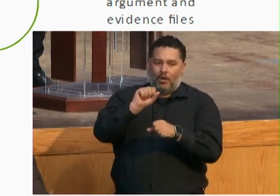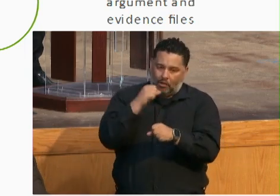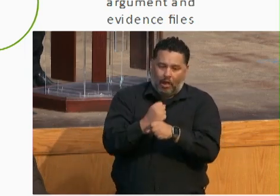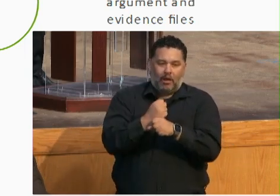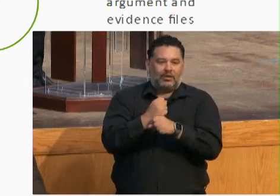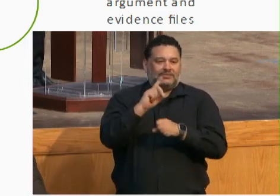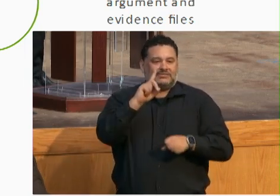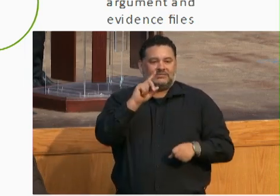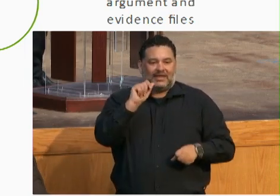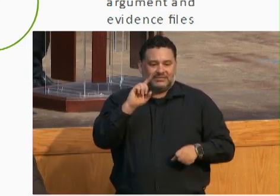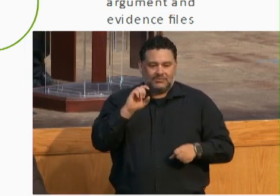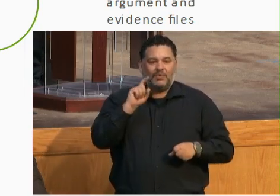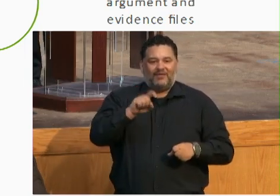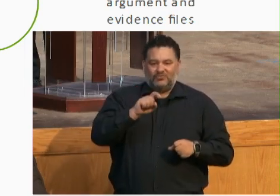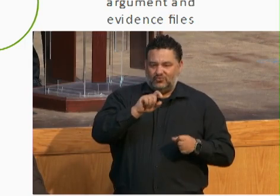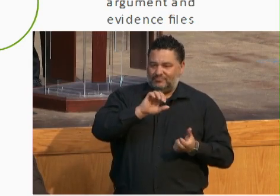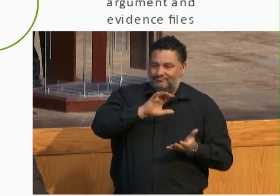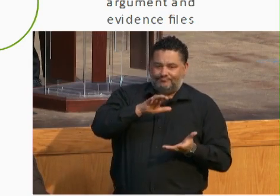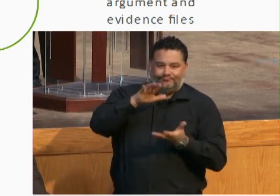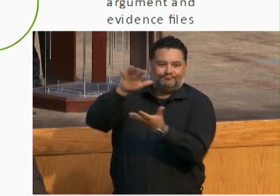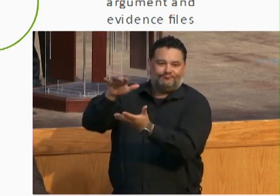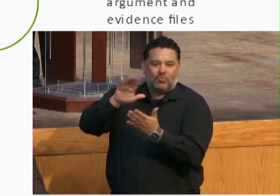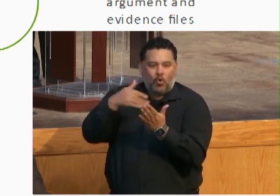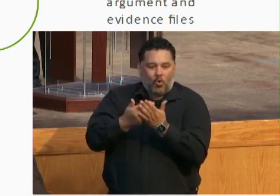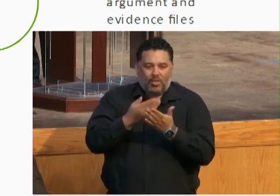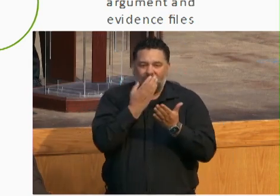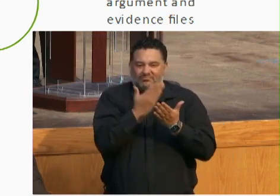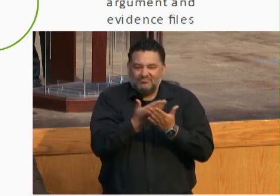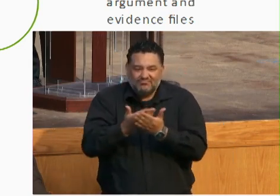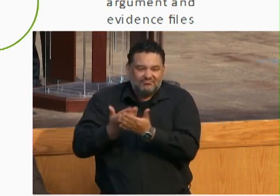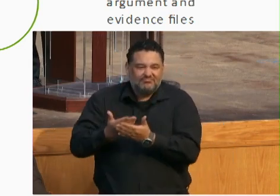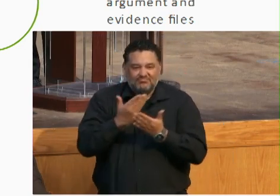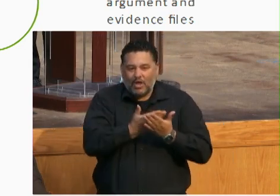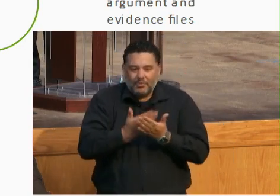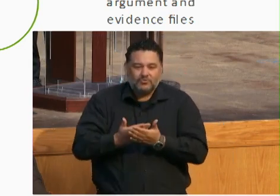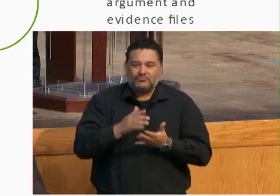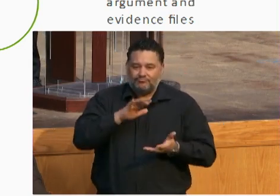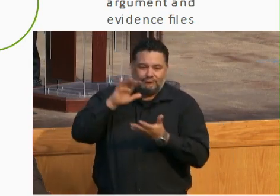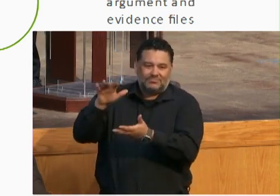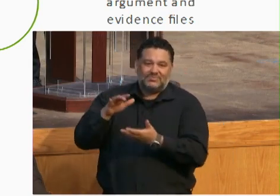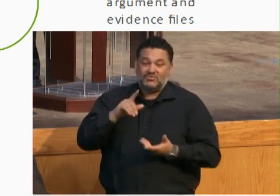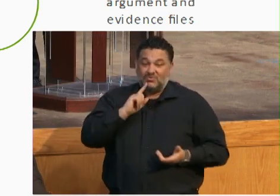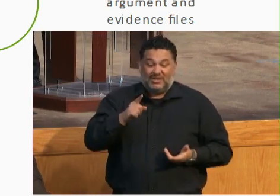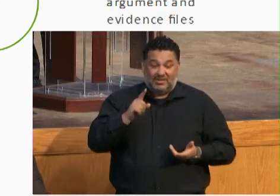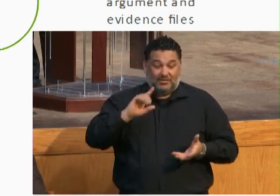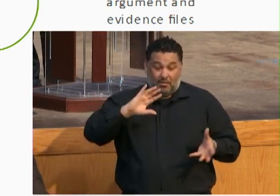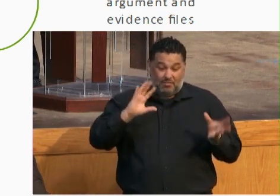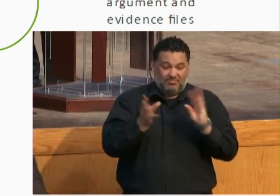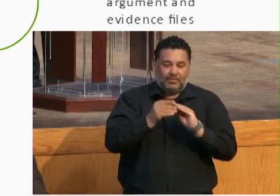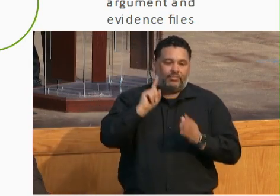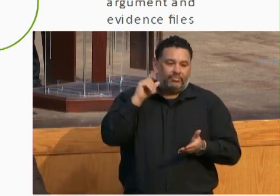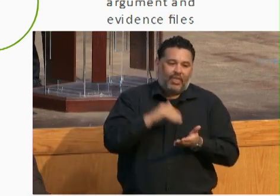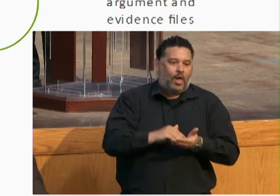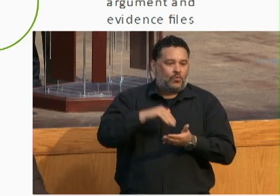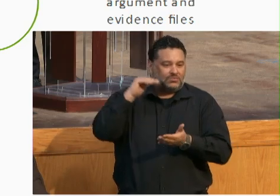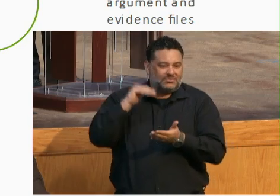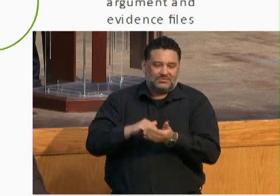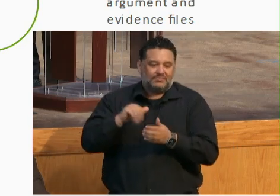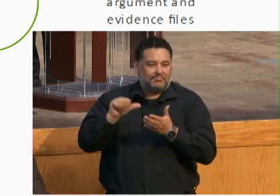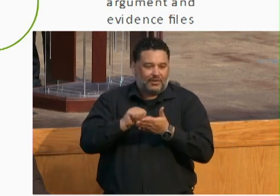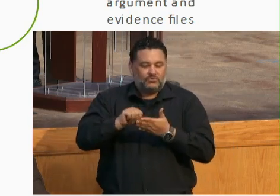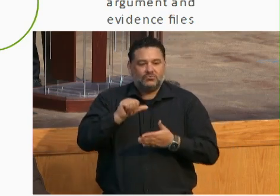the documentation to HLC. And it's ultimately thousands of pages of materials. And that's why this is a